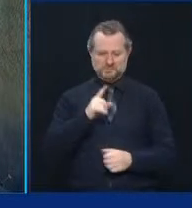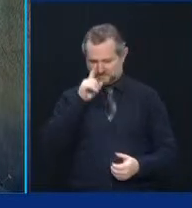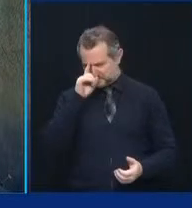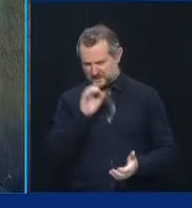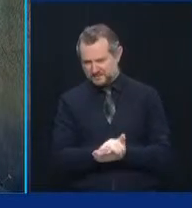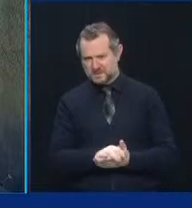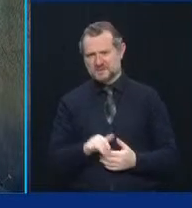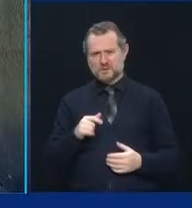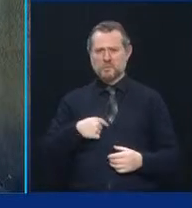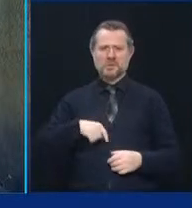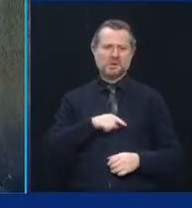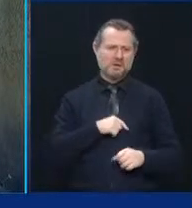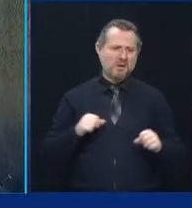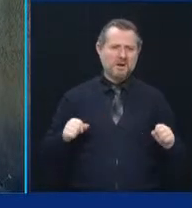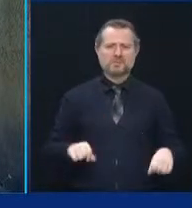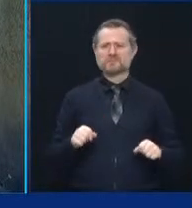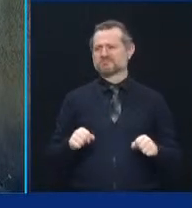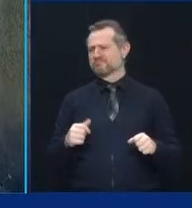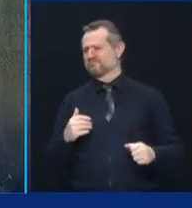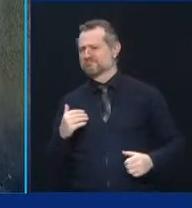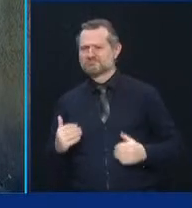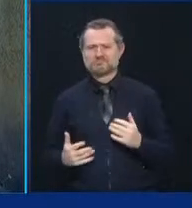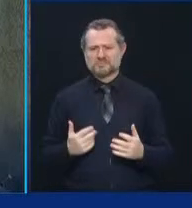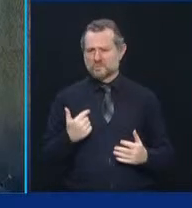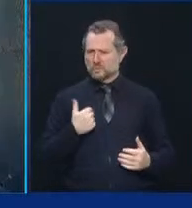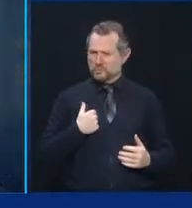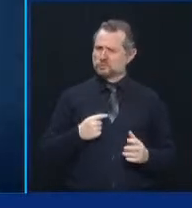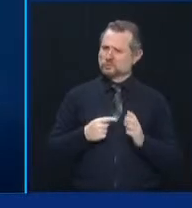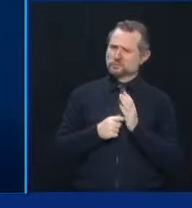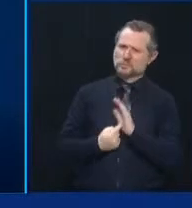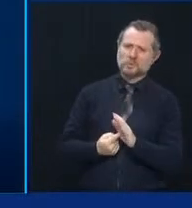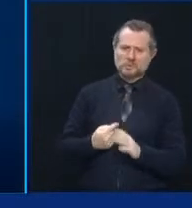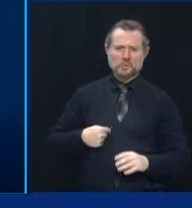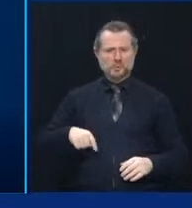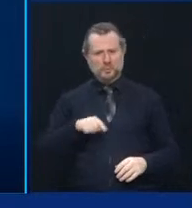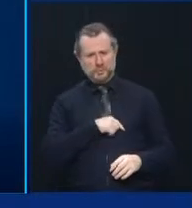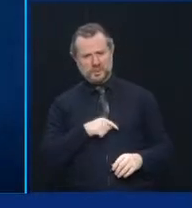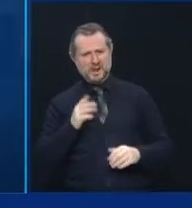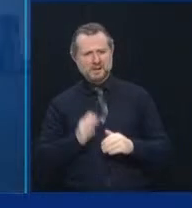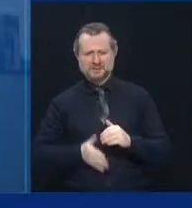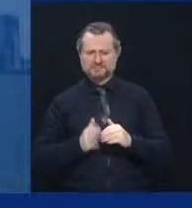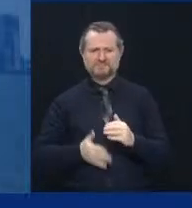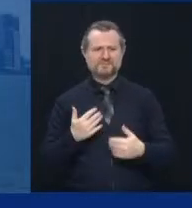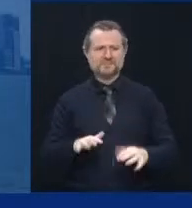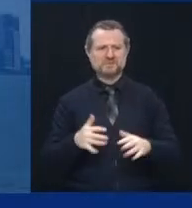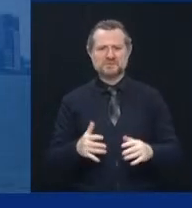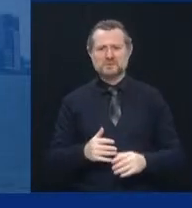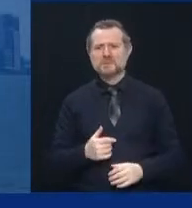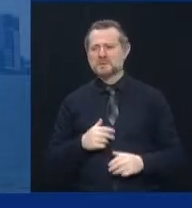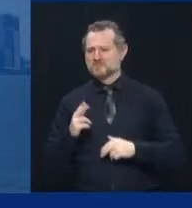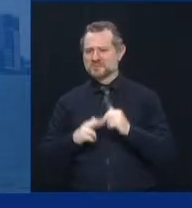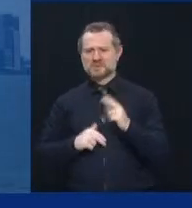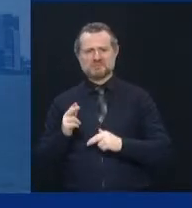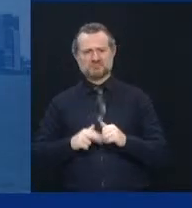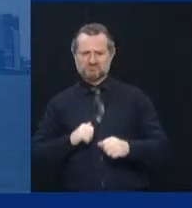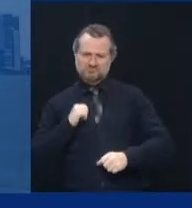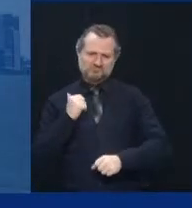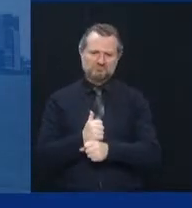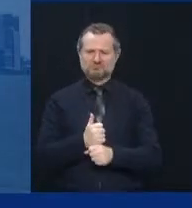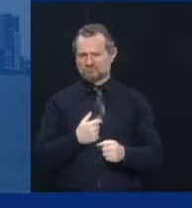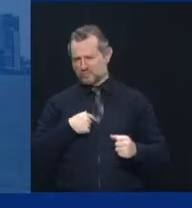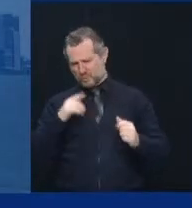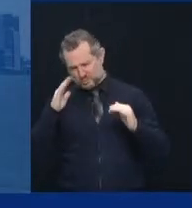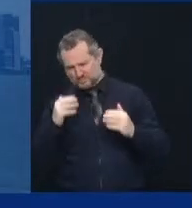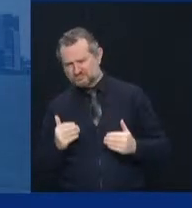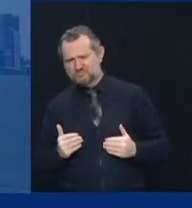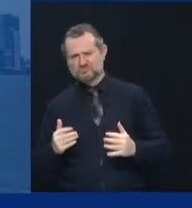we've demonstrated it. We get things done. We can build. And we're going to go ahead and start now